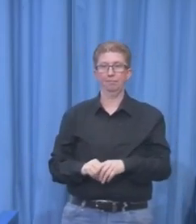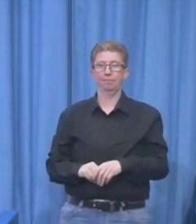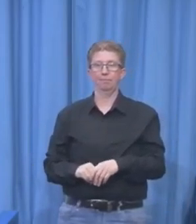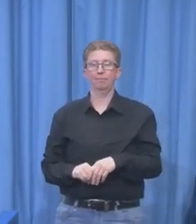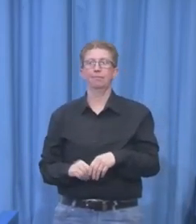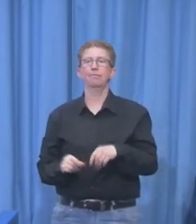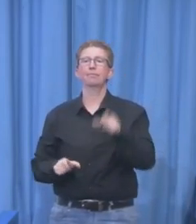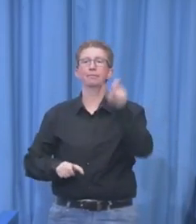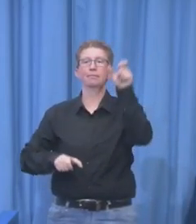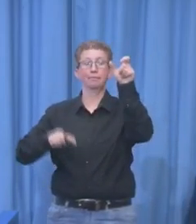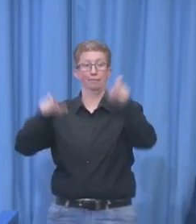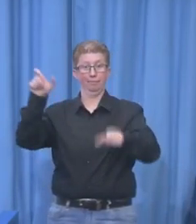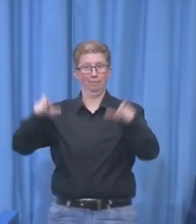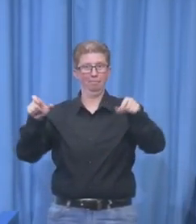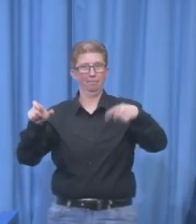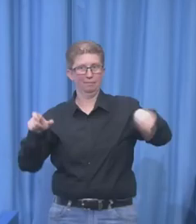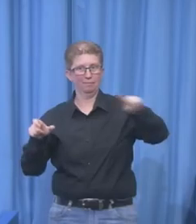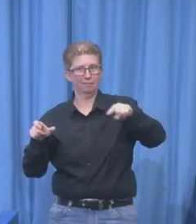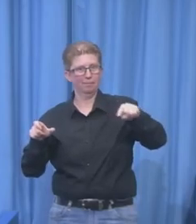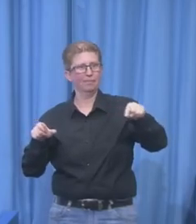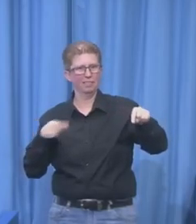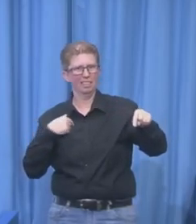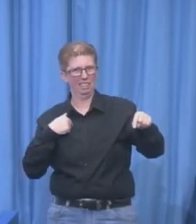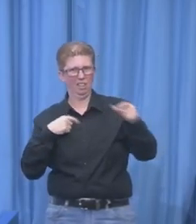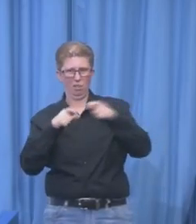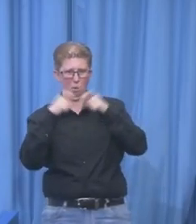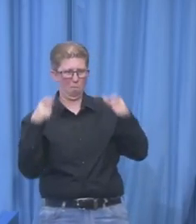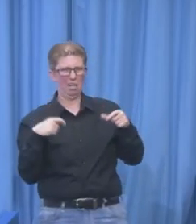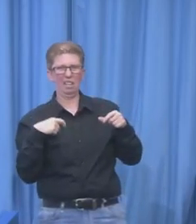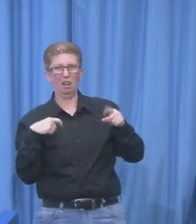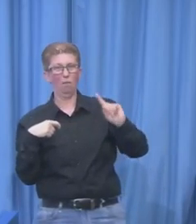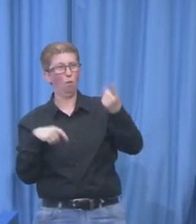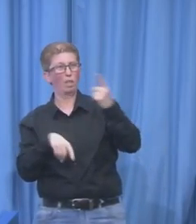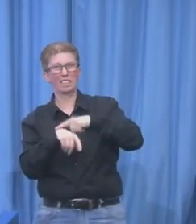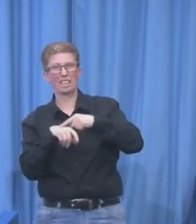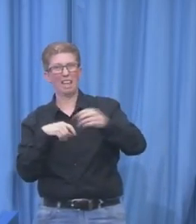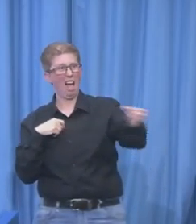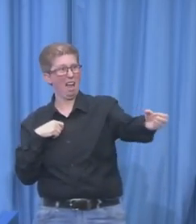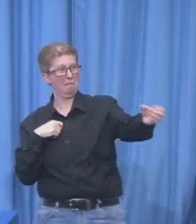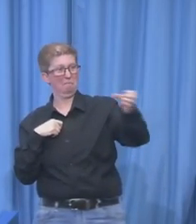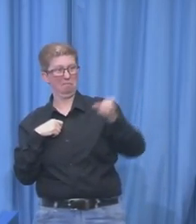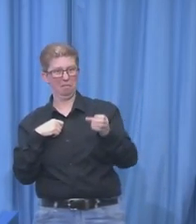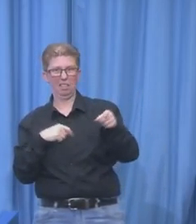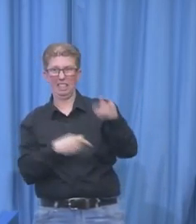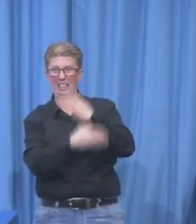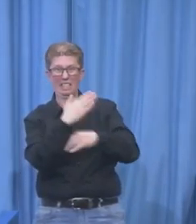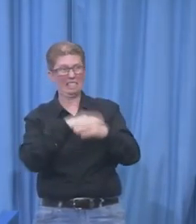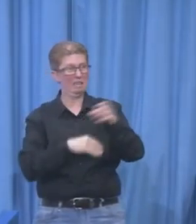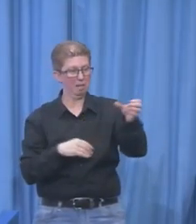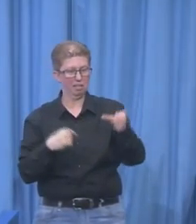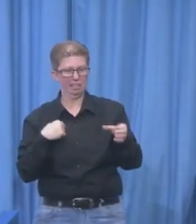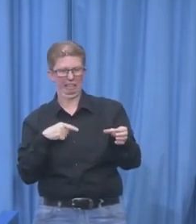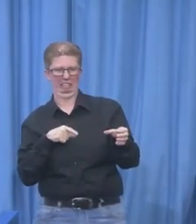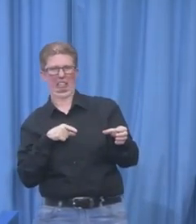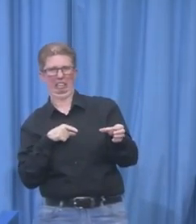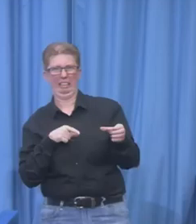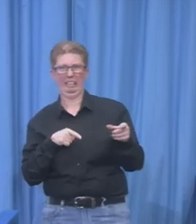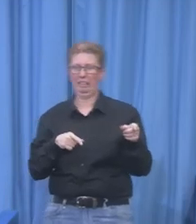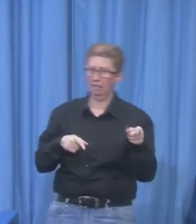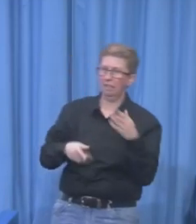outputs and the performances will be lower. So it takes time, and also the organization needs to understand it, and if